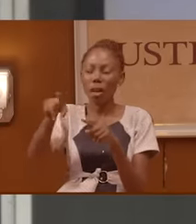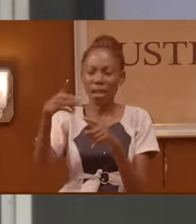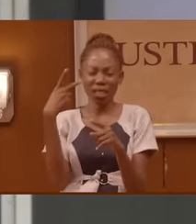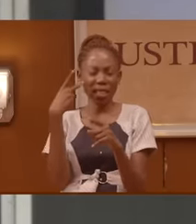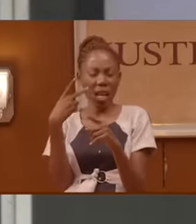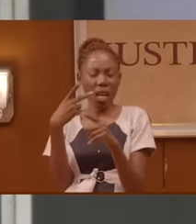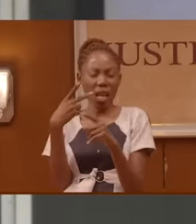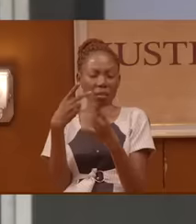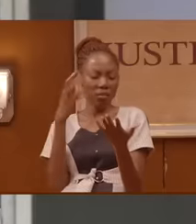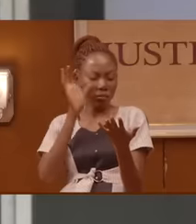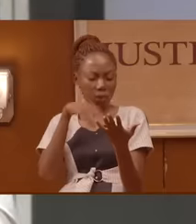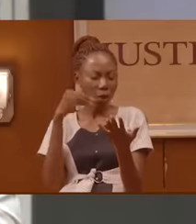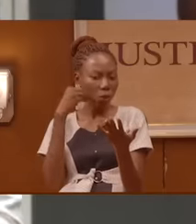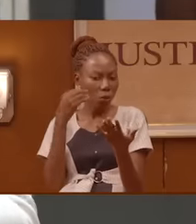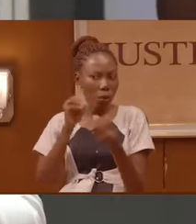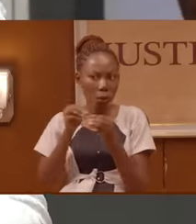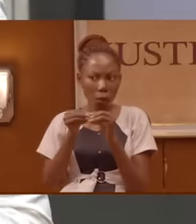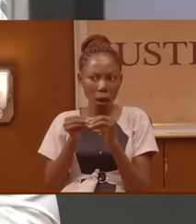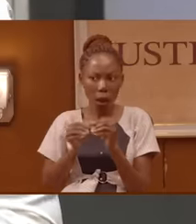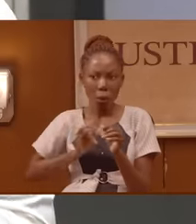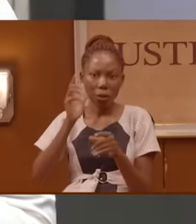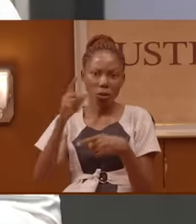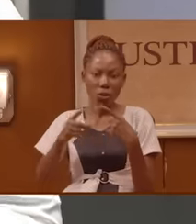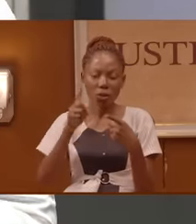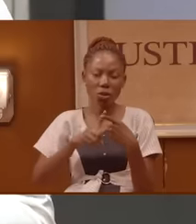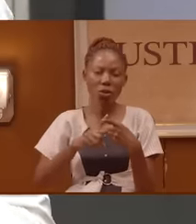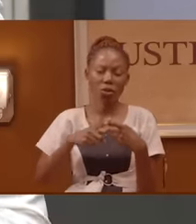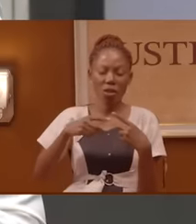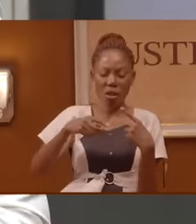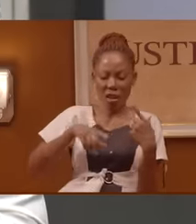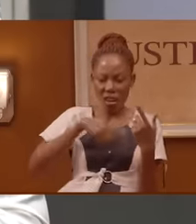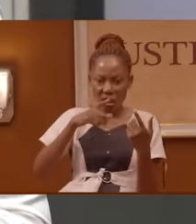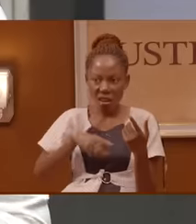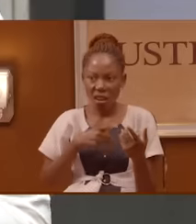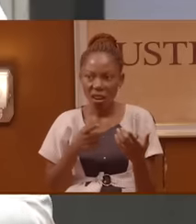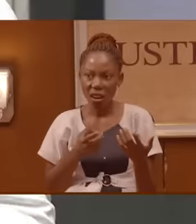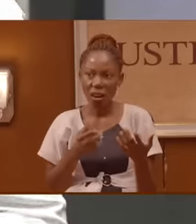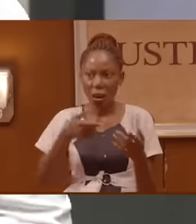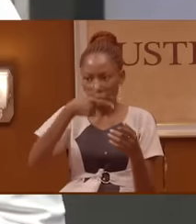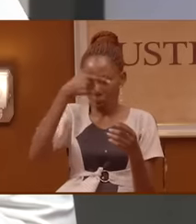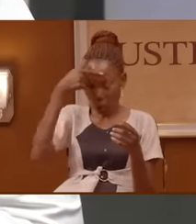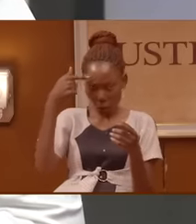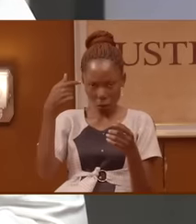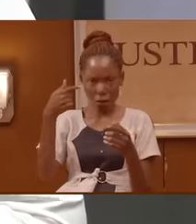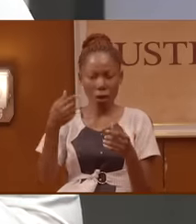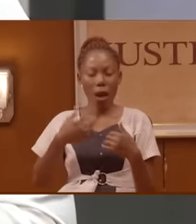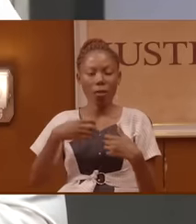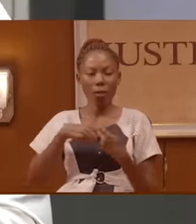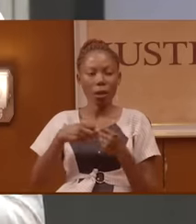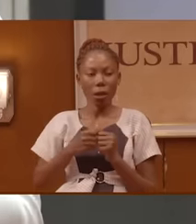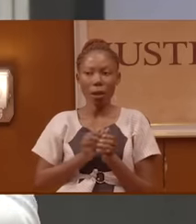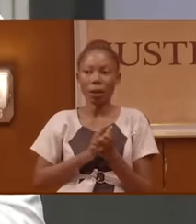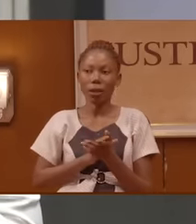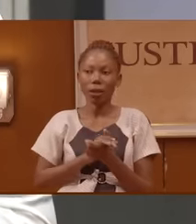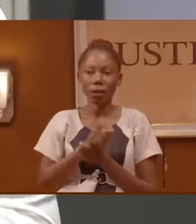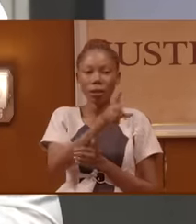that, oh, he called me, he said, oh, I need to go to Lagos so to go and see his elder sister. He said, because there's an issue. I said, what issue? He said,